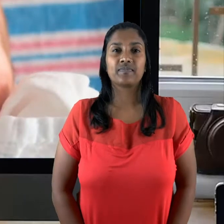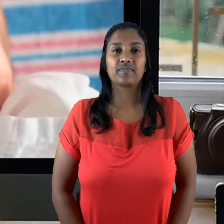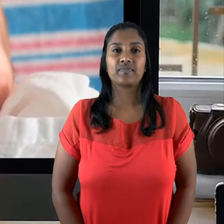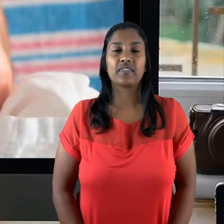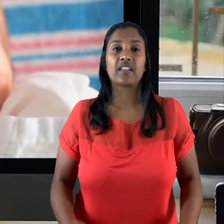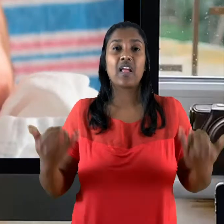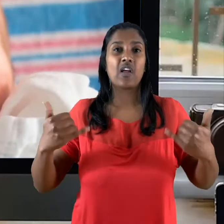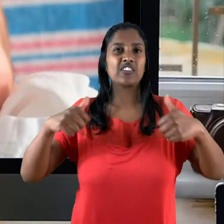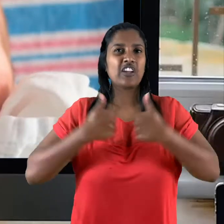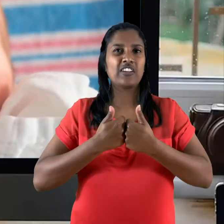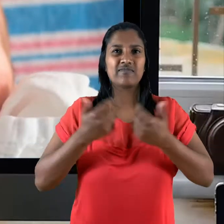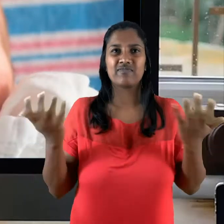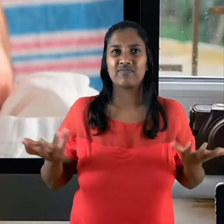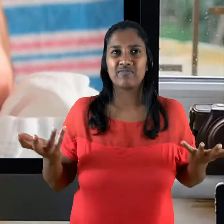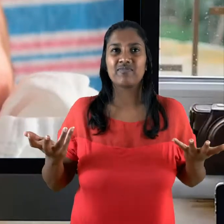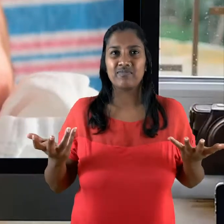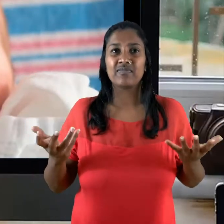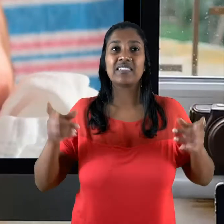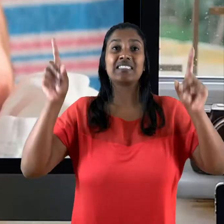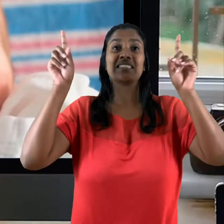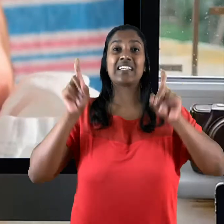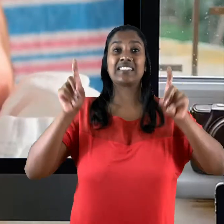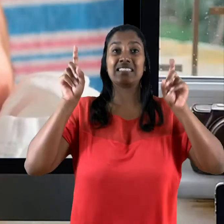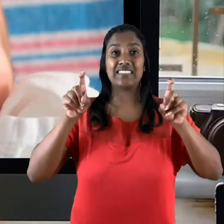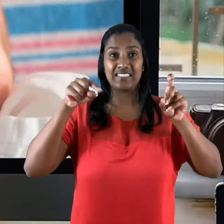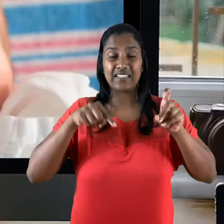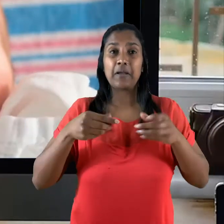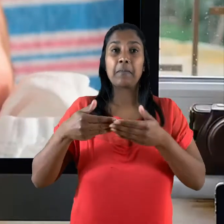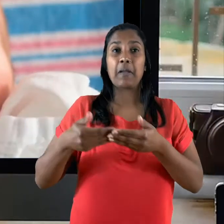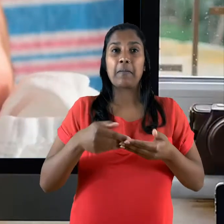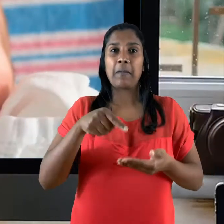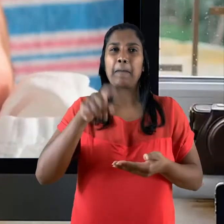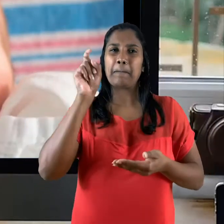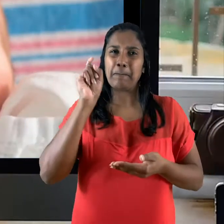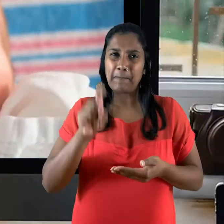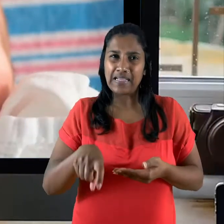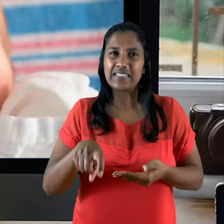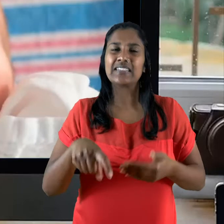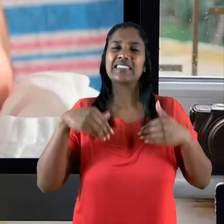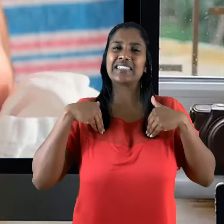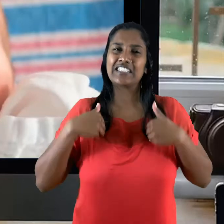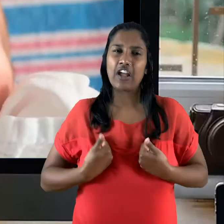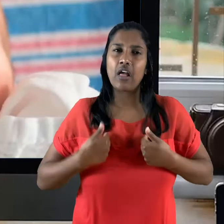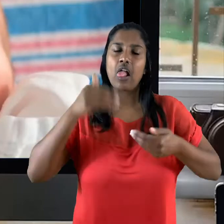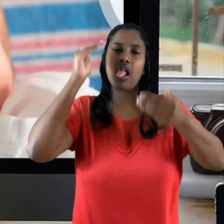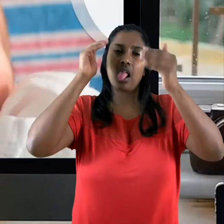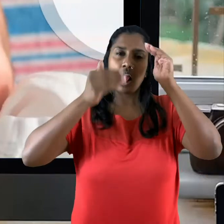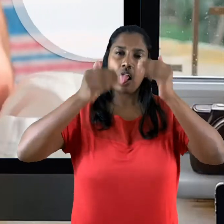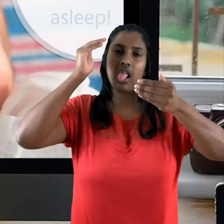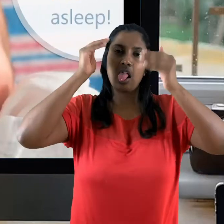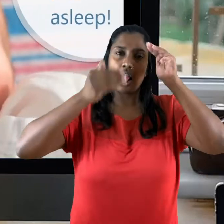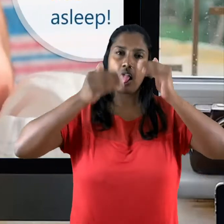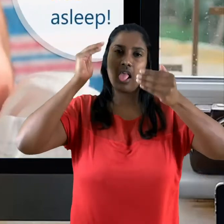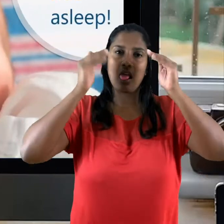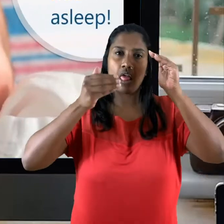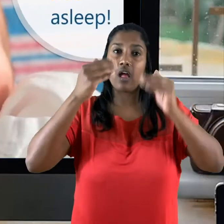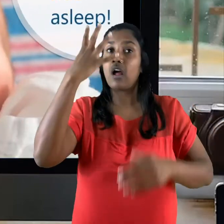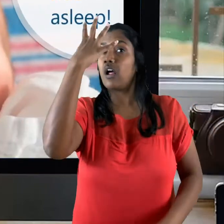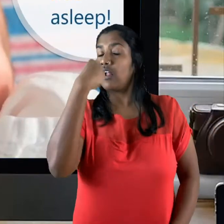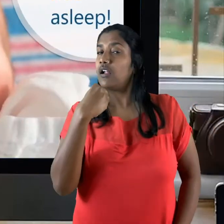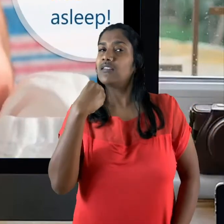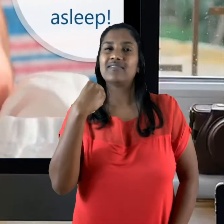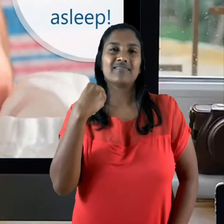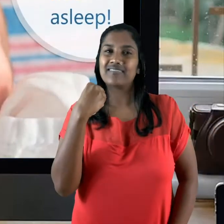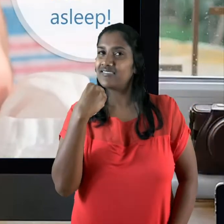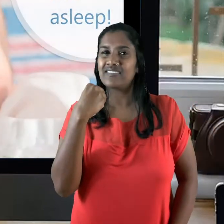The trickiest job you have on assessment day is to bring your baby to the appointment tired. Tired but not asleep.